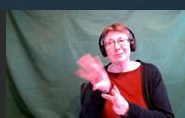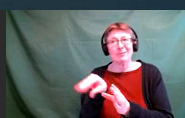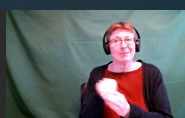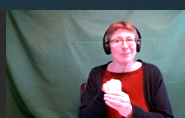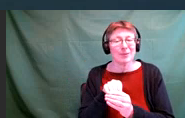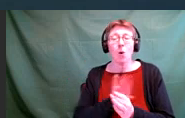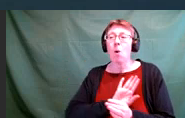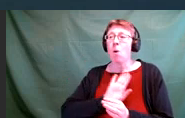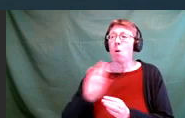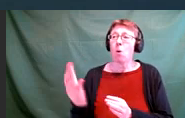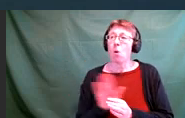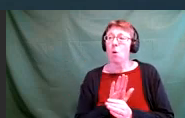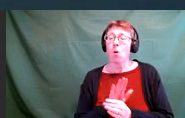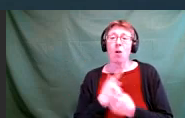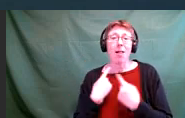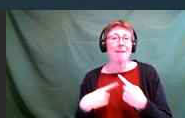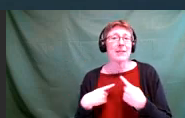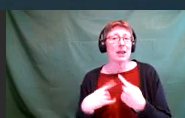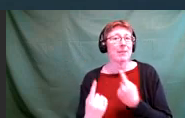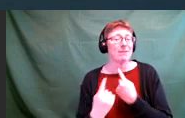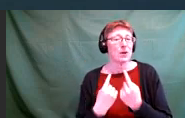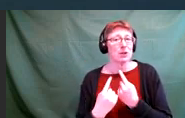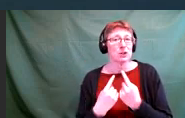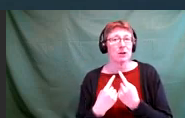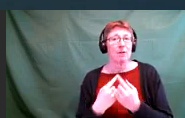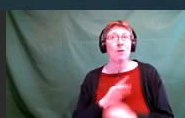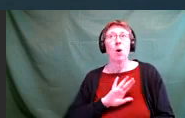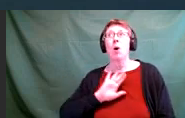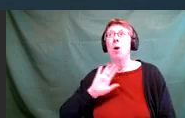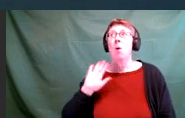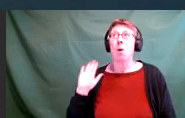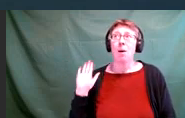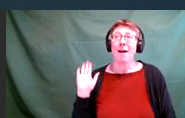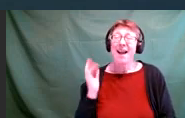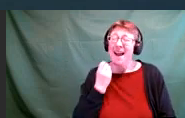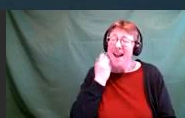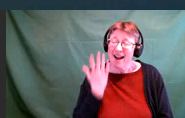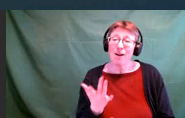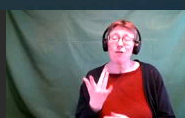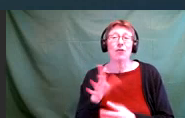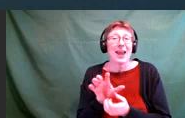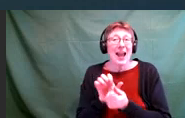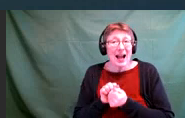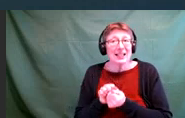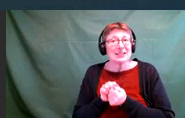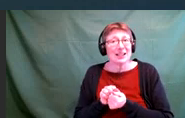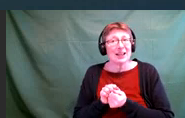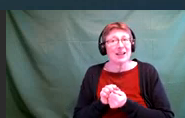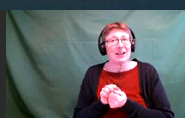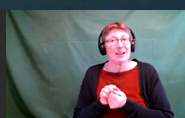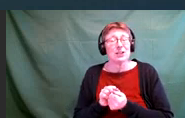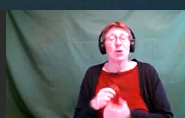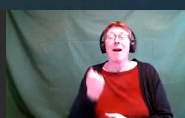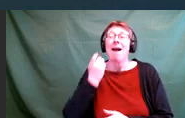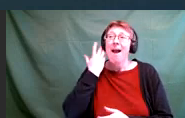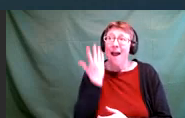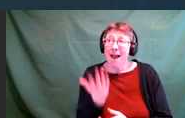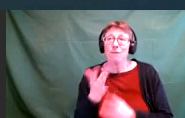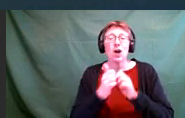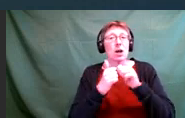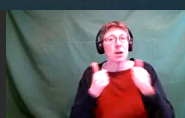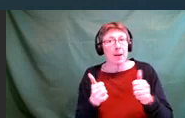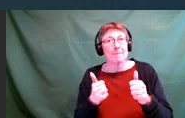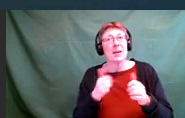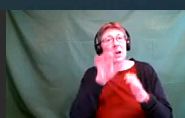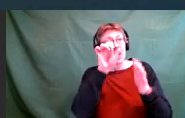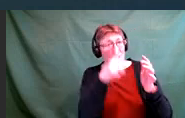available information for every asset that's on that market. So for every company that's listed on the